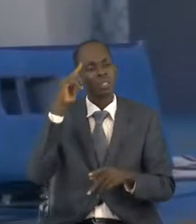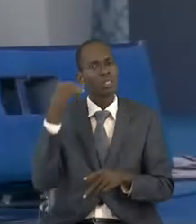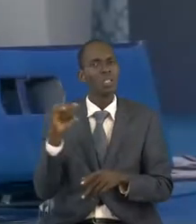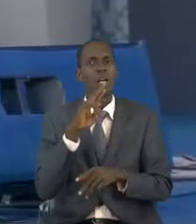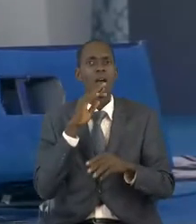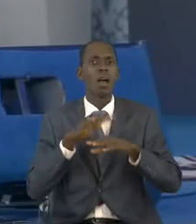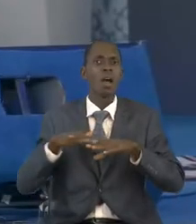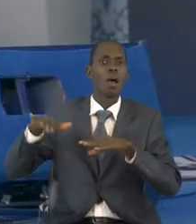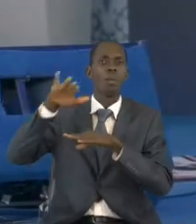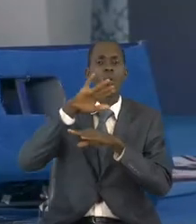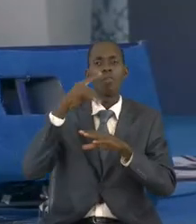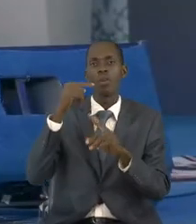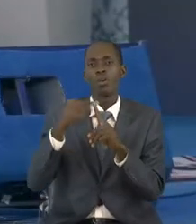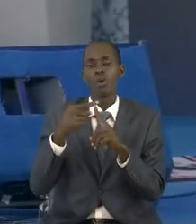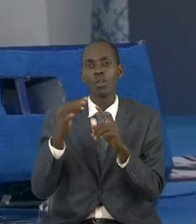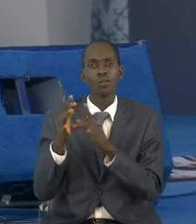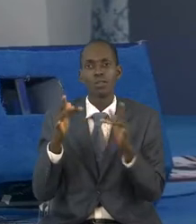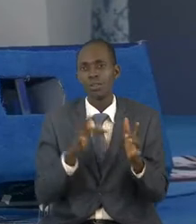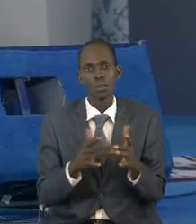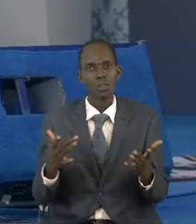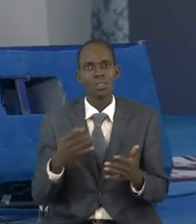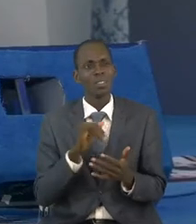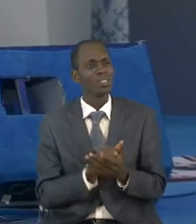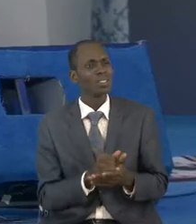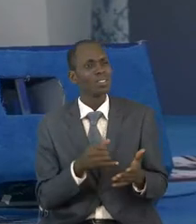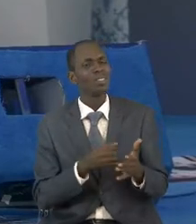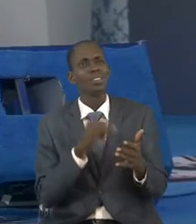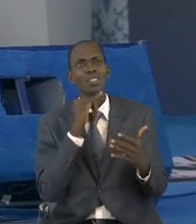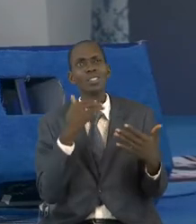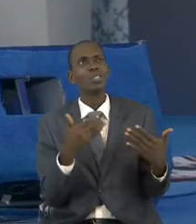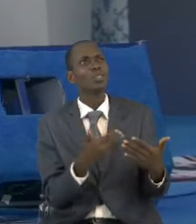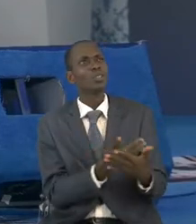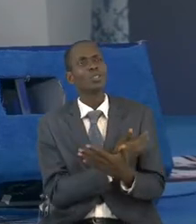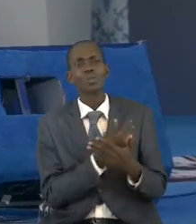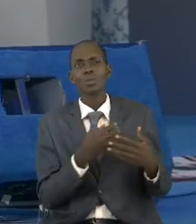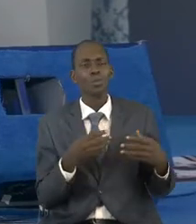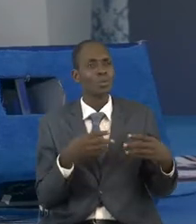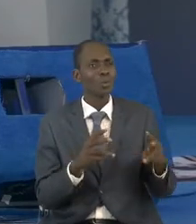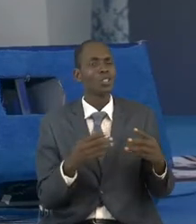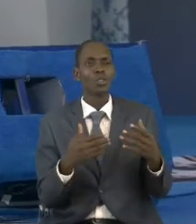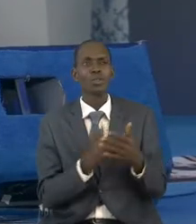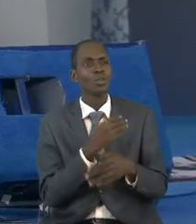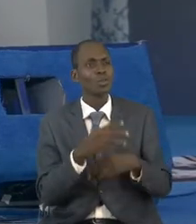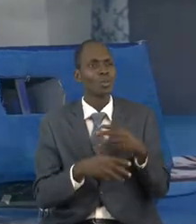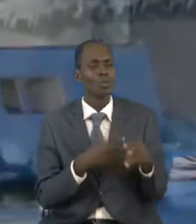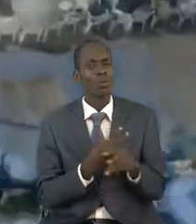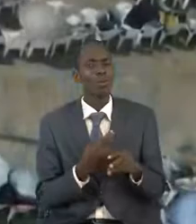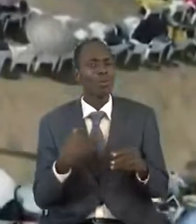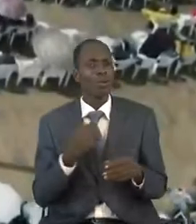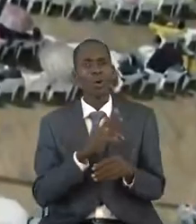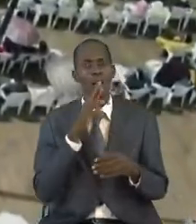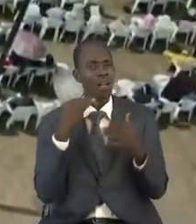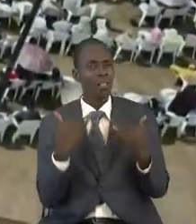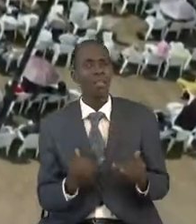of Jesus. They say it's a new dispensation. And in the new dispensation in which we are now, all those words